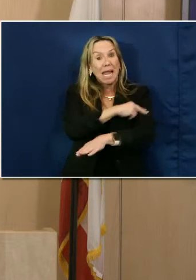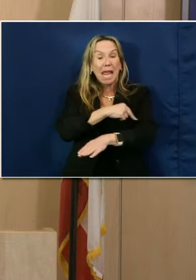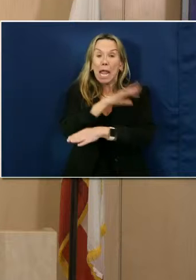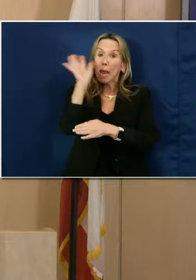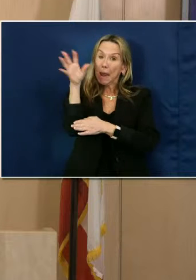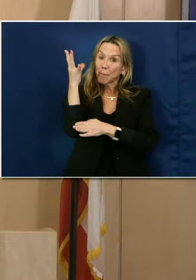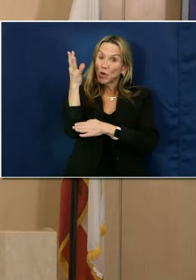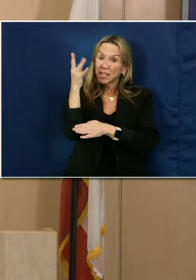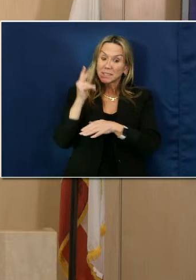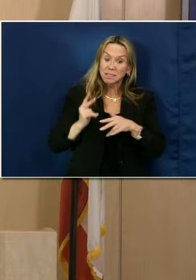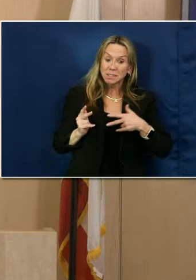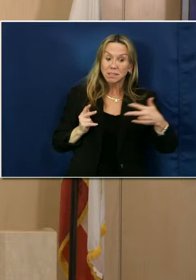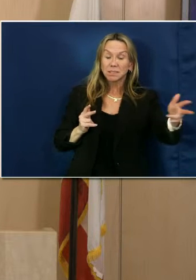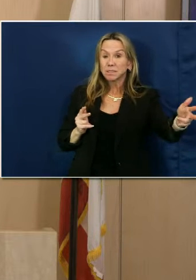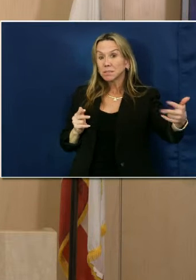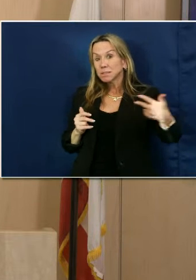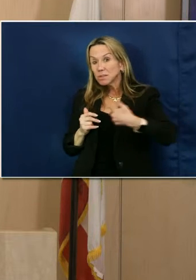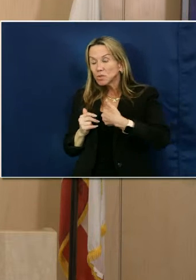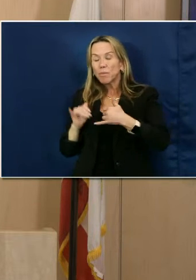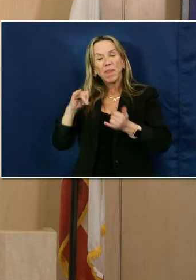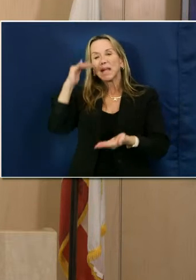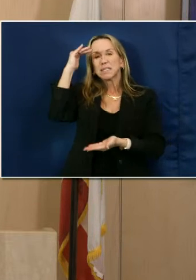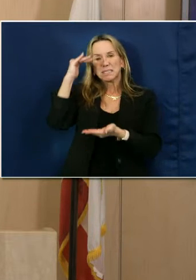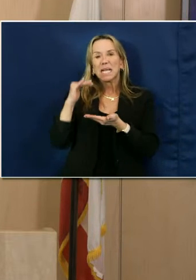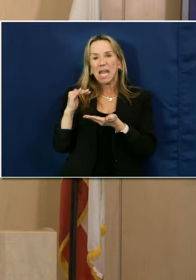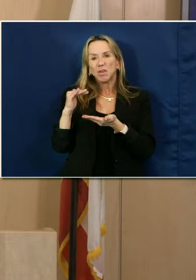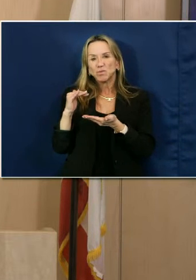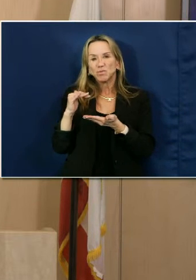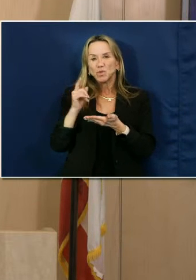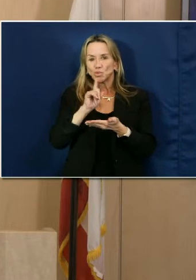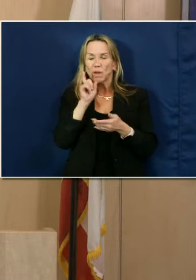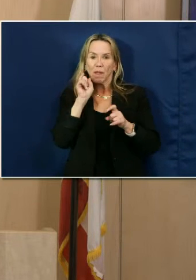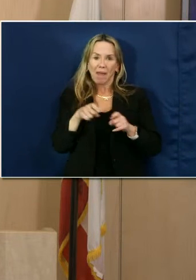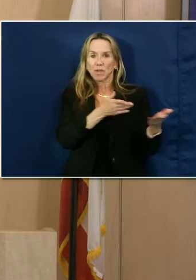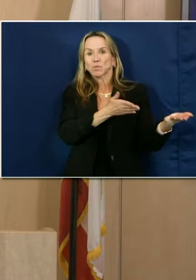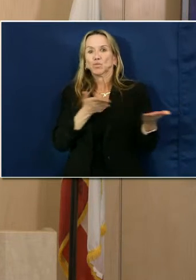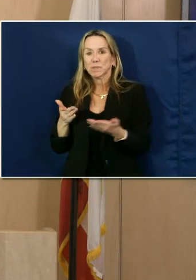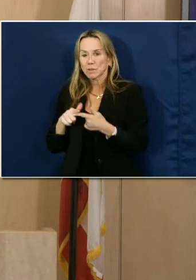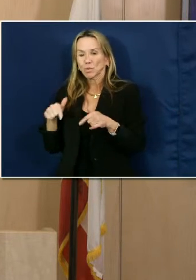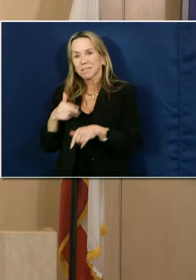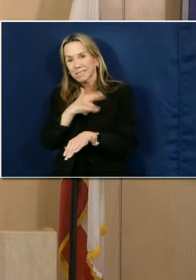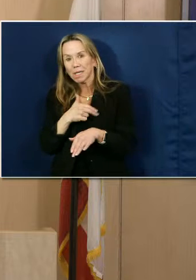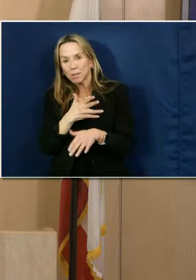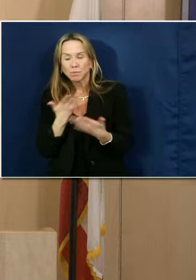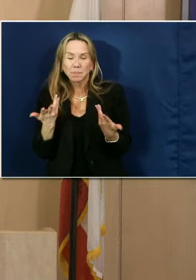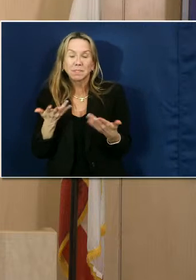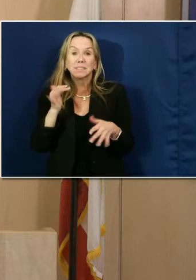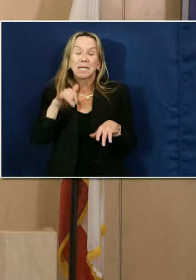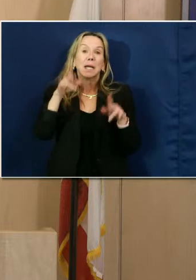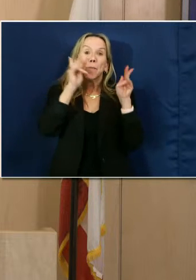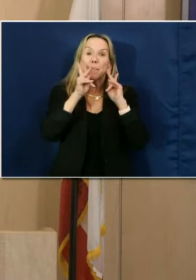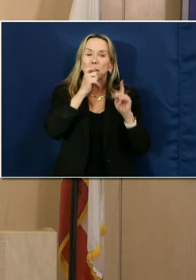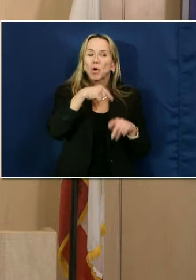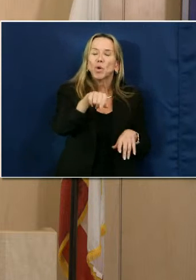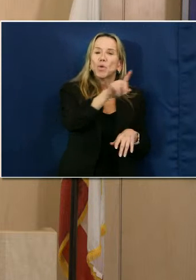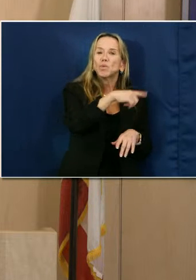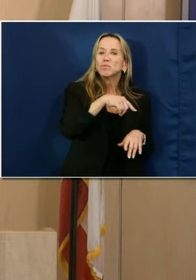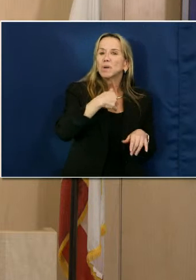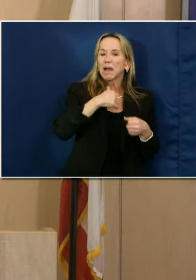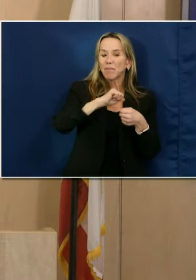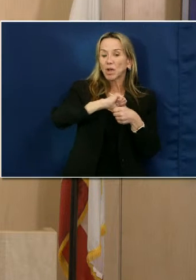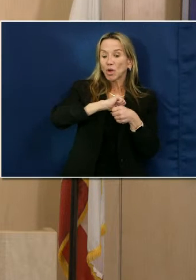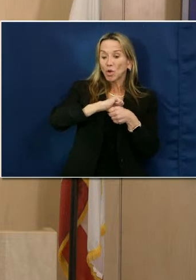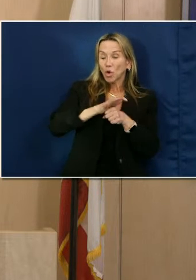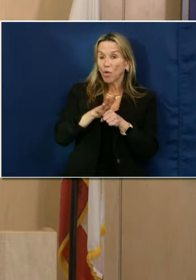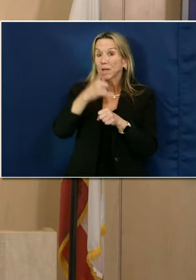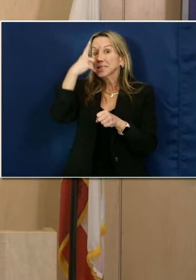slightly down last week compared to previous weeks, although the percentage of individuals who have COVID suspicious illness is up